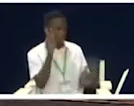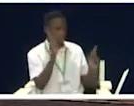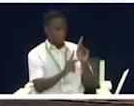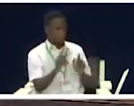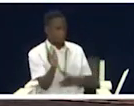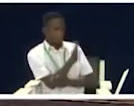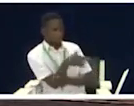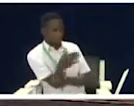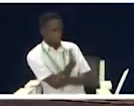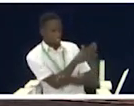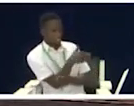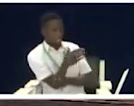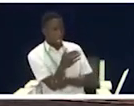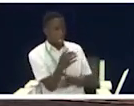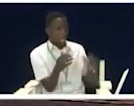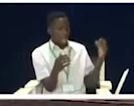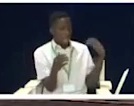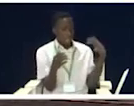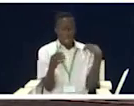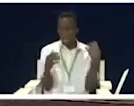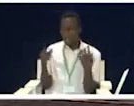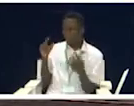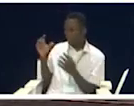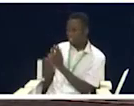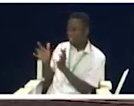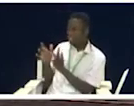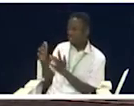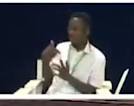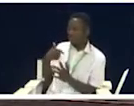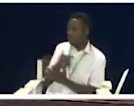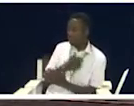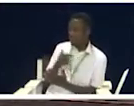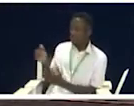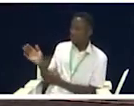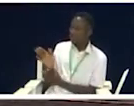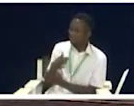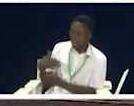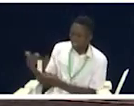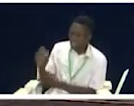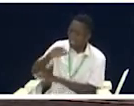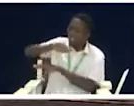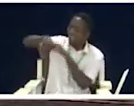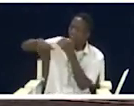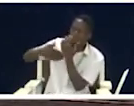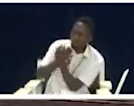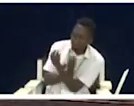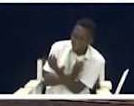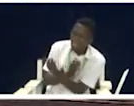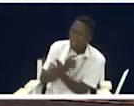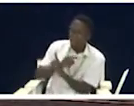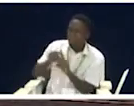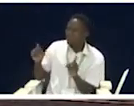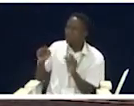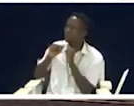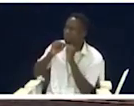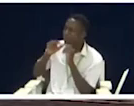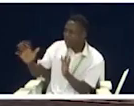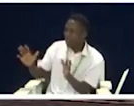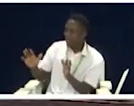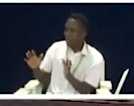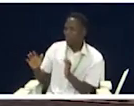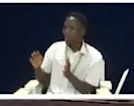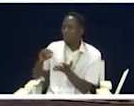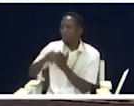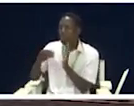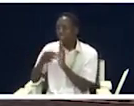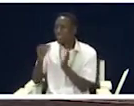Master, we have toiled all night and we have caught nothing. In other words, what they were saying is, we have used the proven system